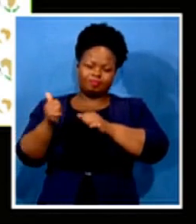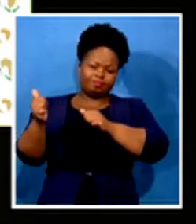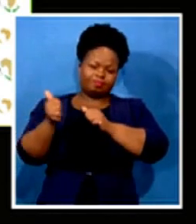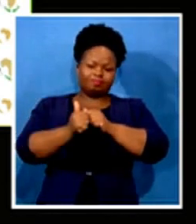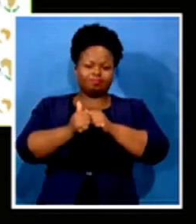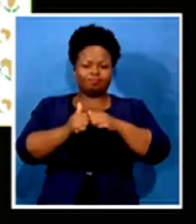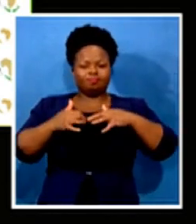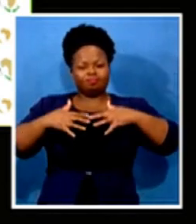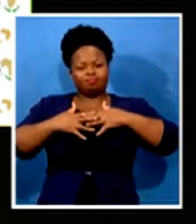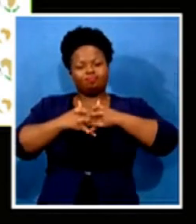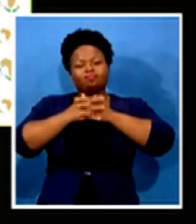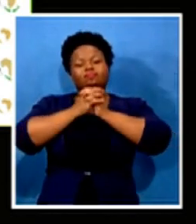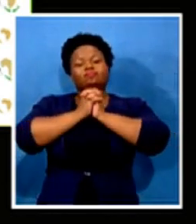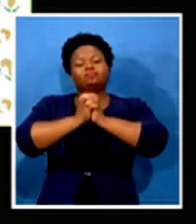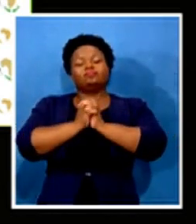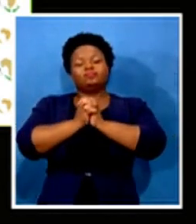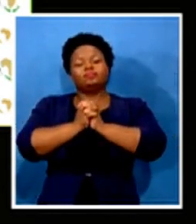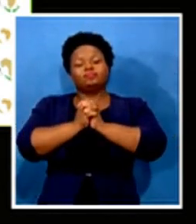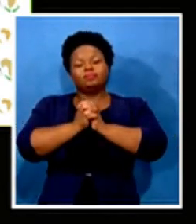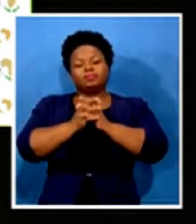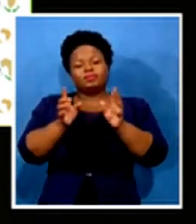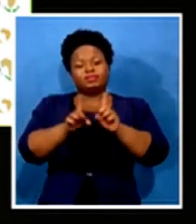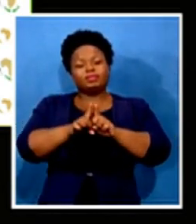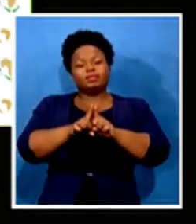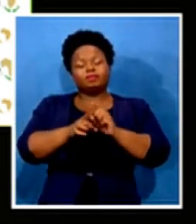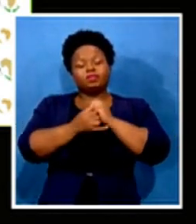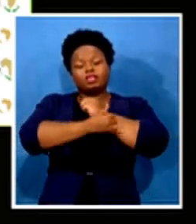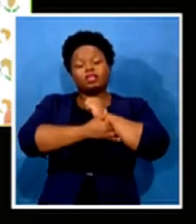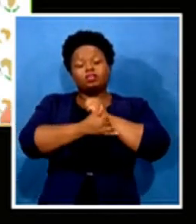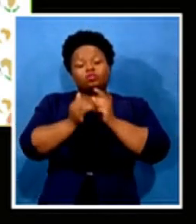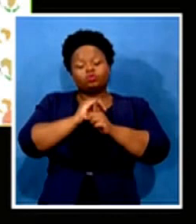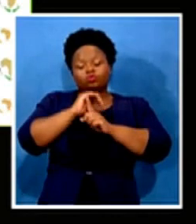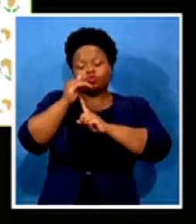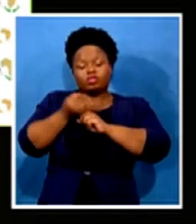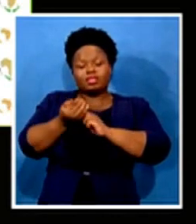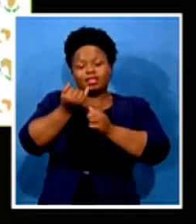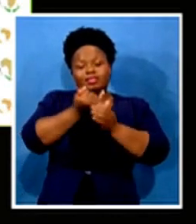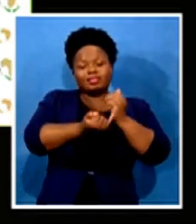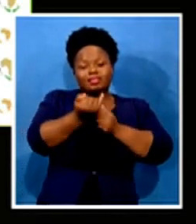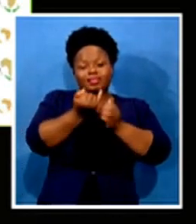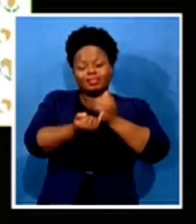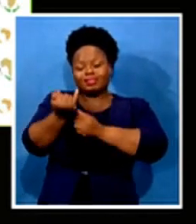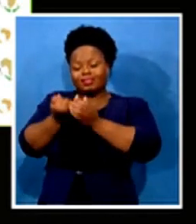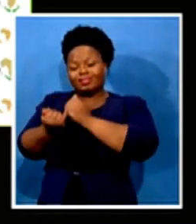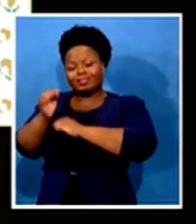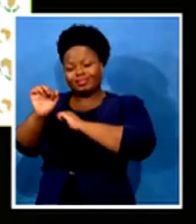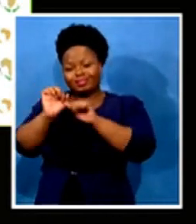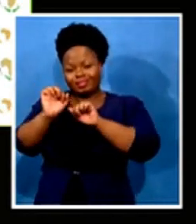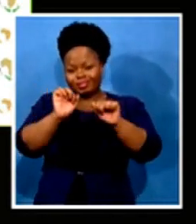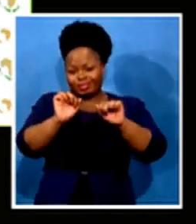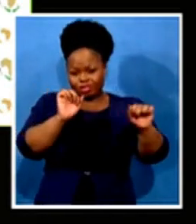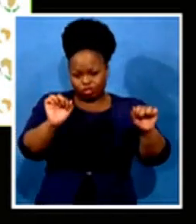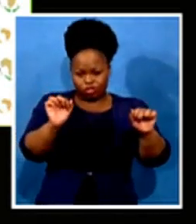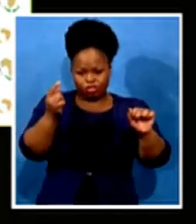countries to protect their individual nations in the face of adversity. I think that also was very,